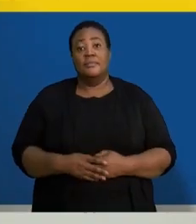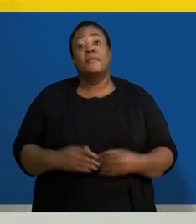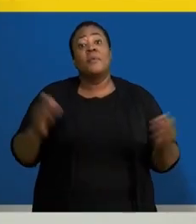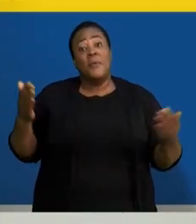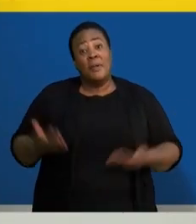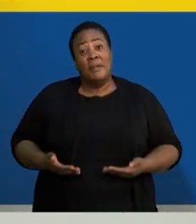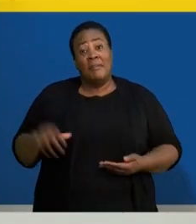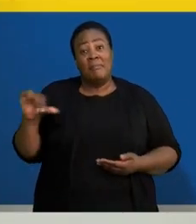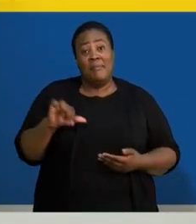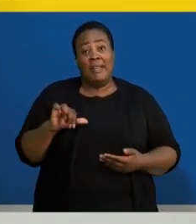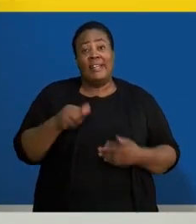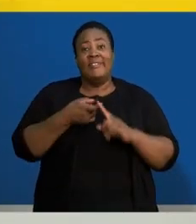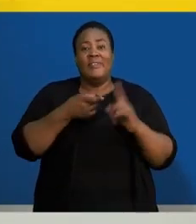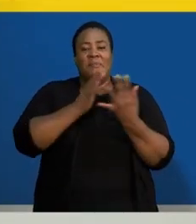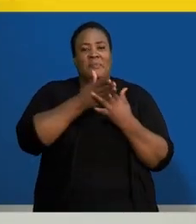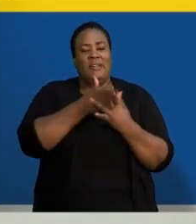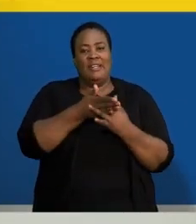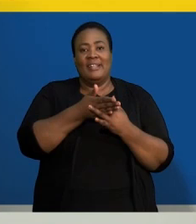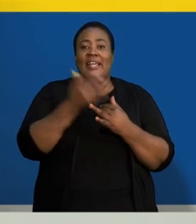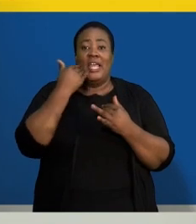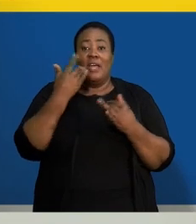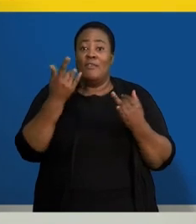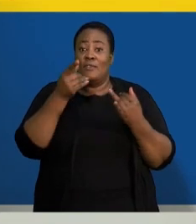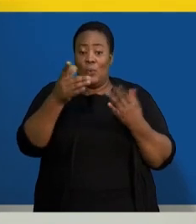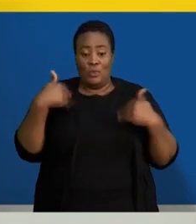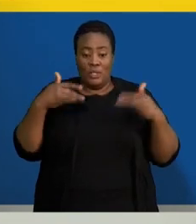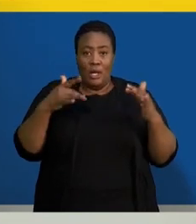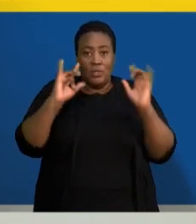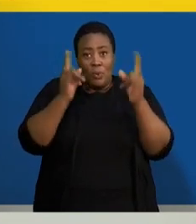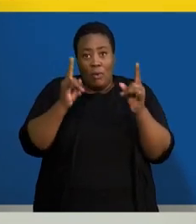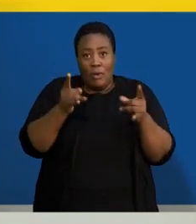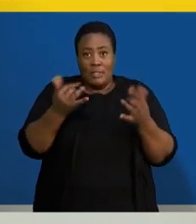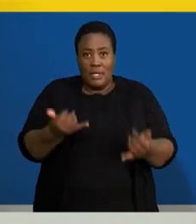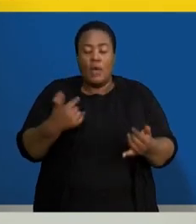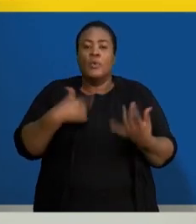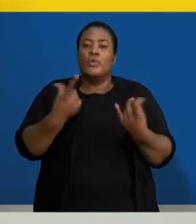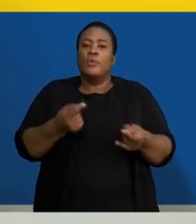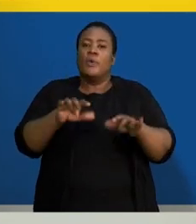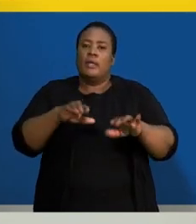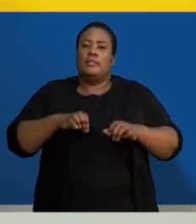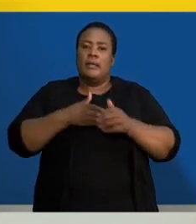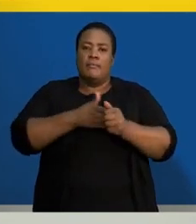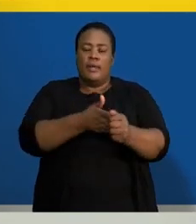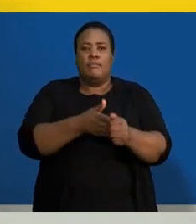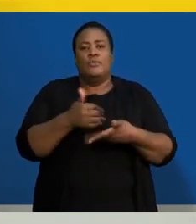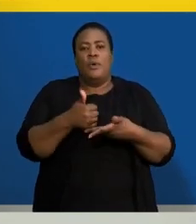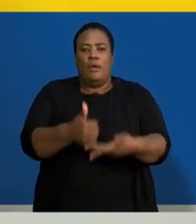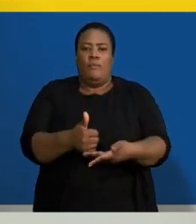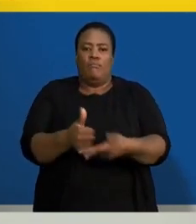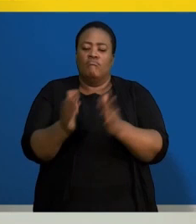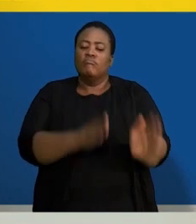Welcome back from the break, Matrix. If you have just joined us, we are doing your exam guide to help you prep for your upcoming